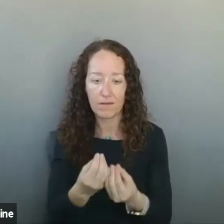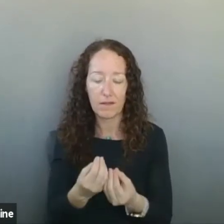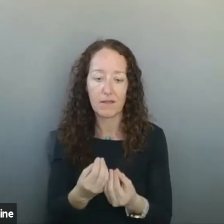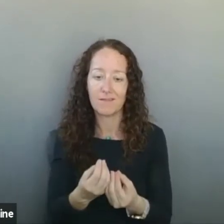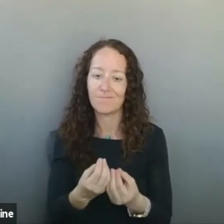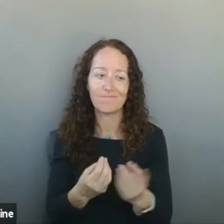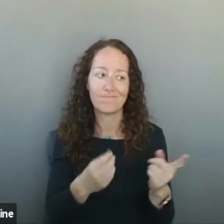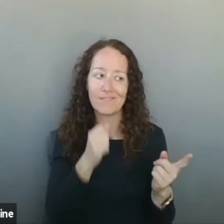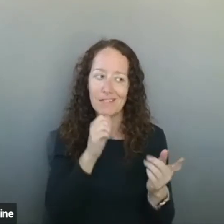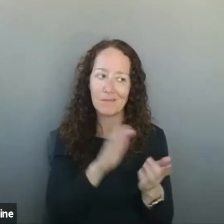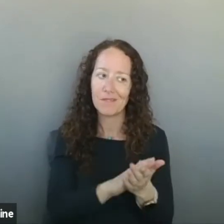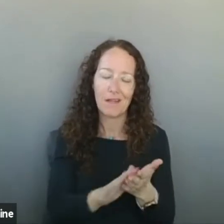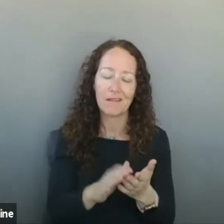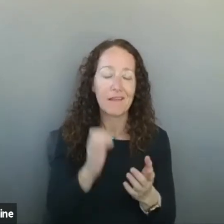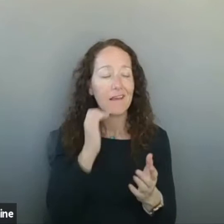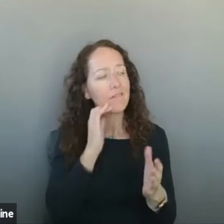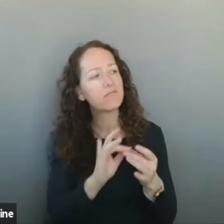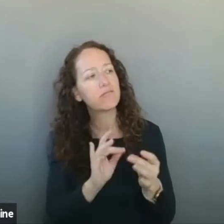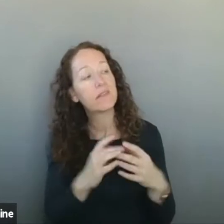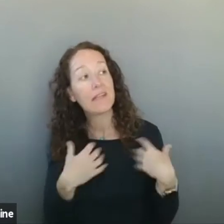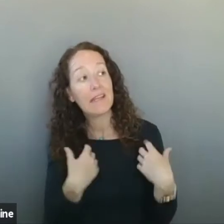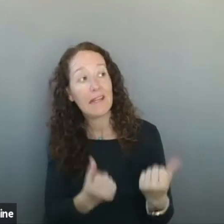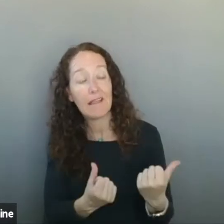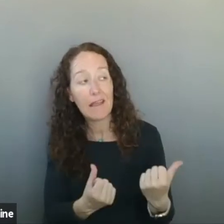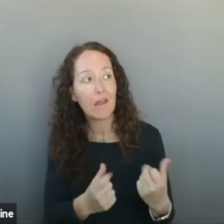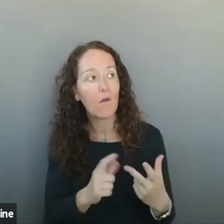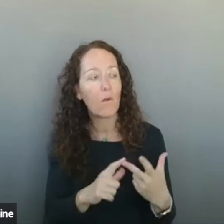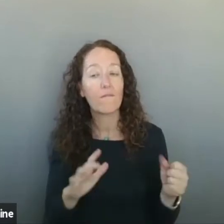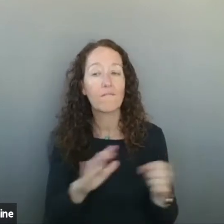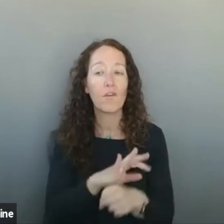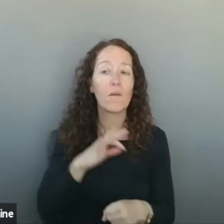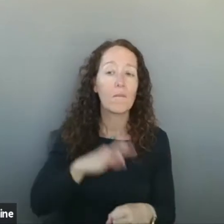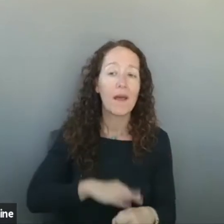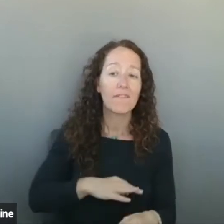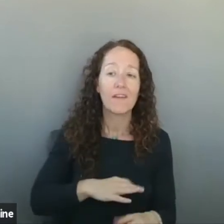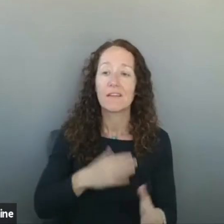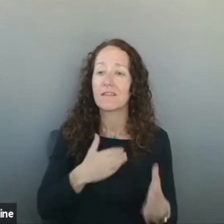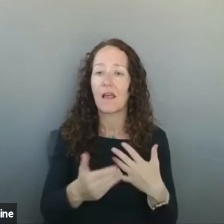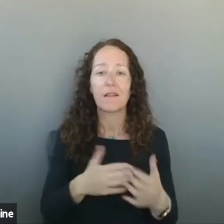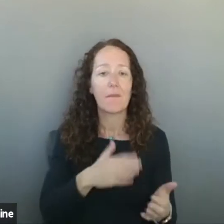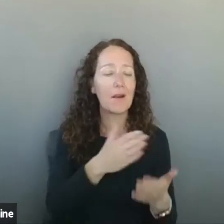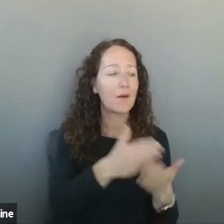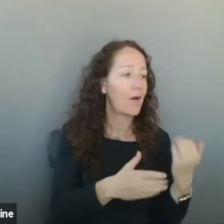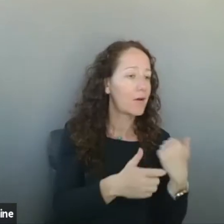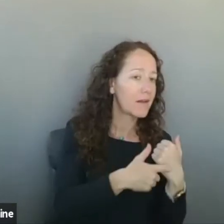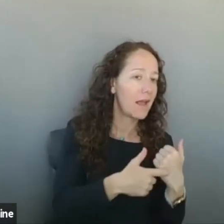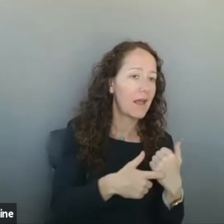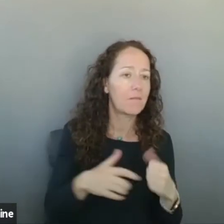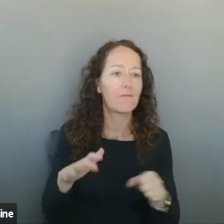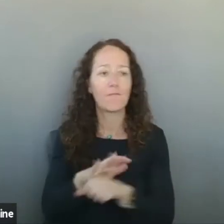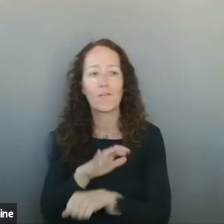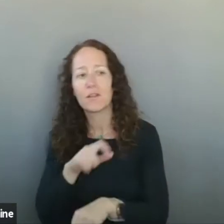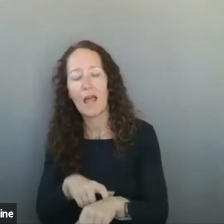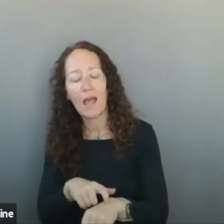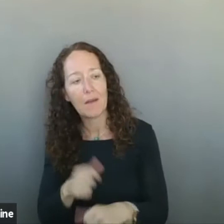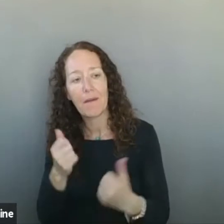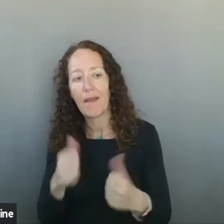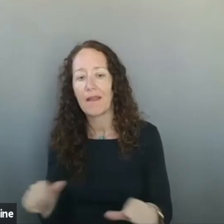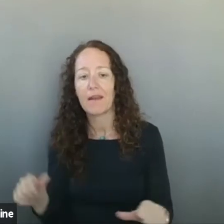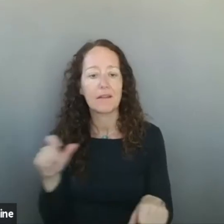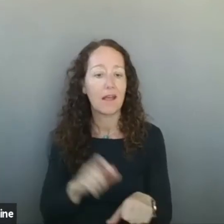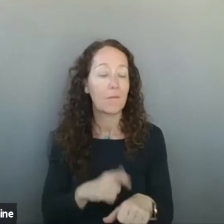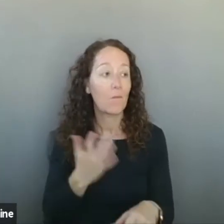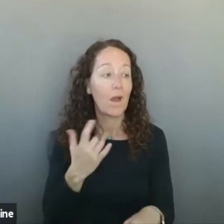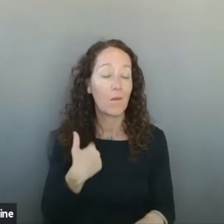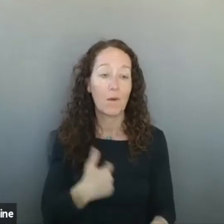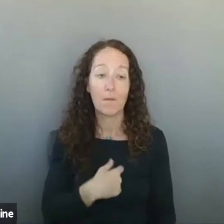healing and full benefits for everybody if they work part-time or full-time or anytime at all, because we're Black women